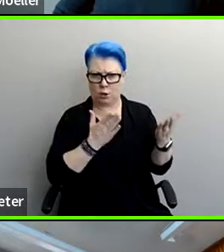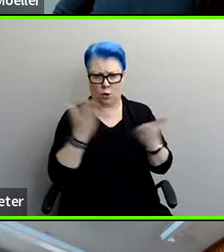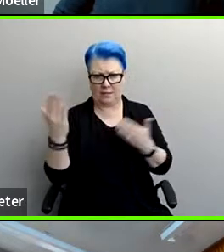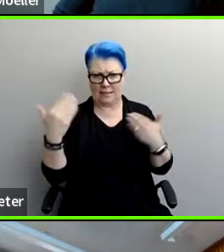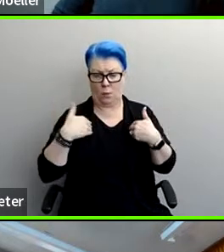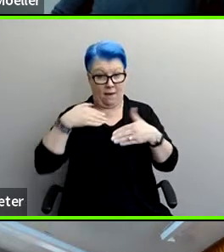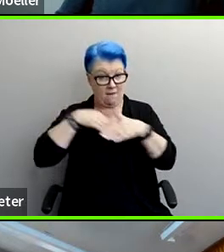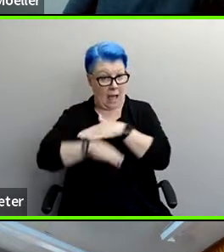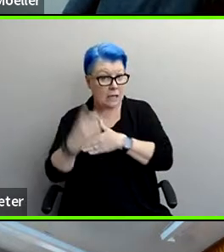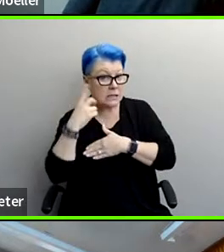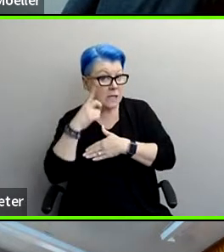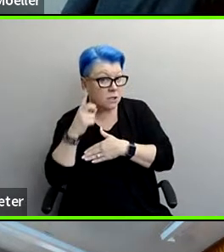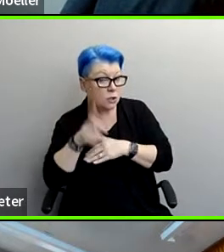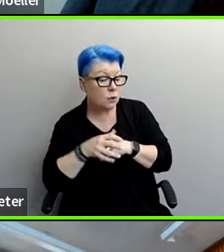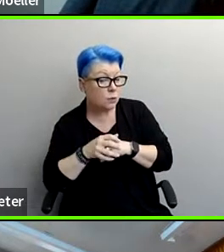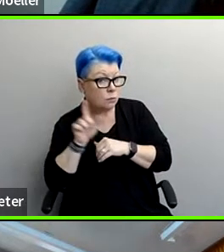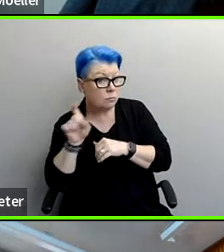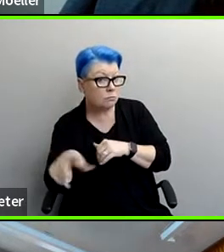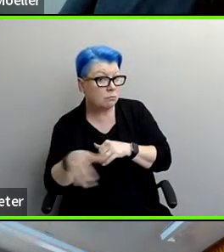have access to?